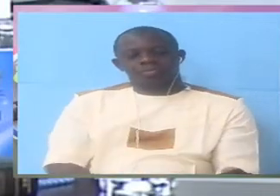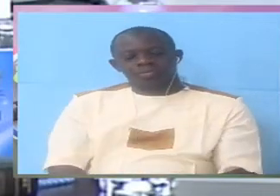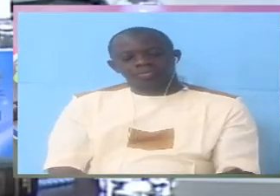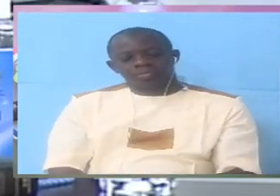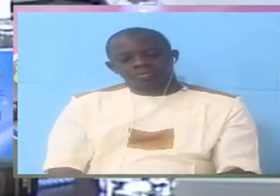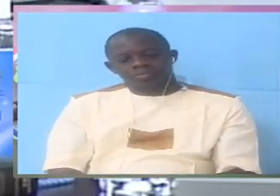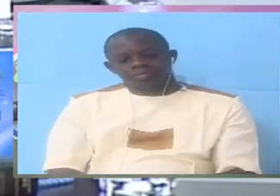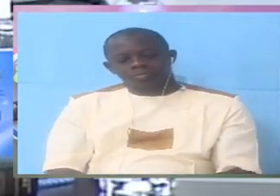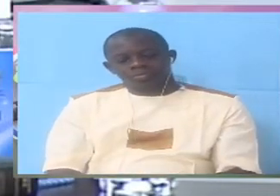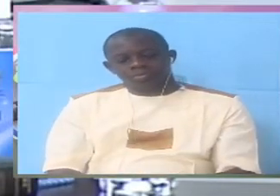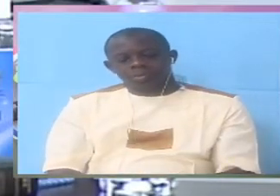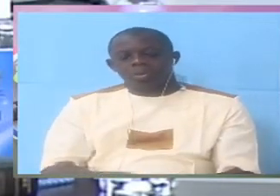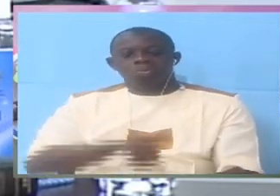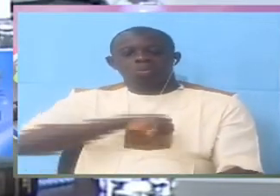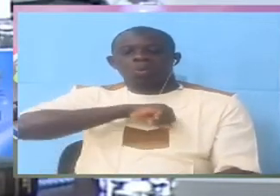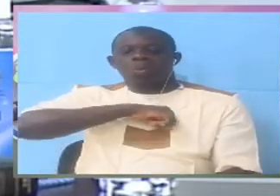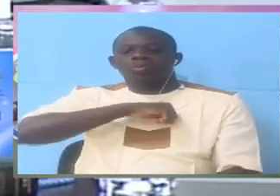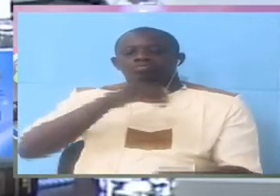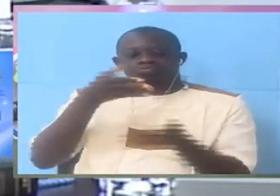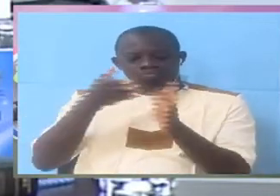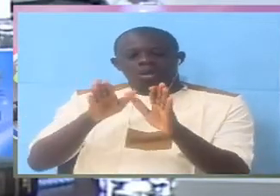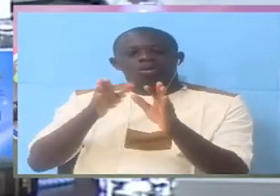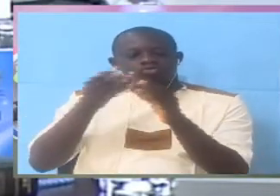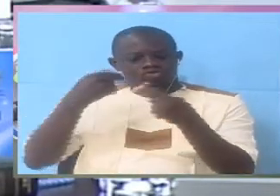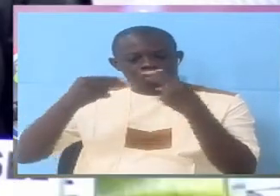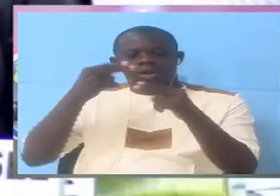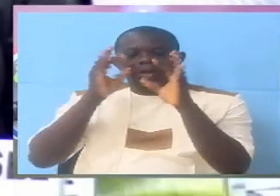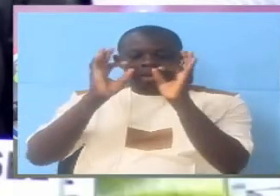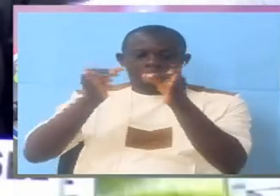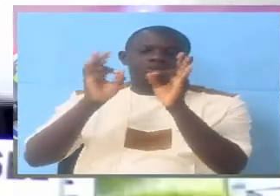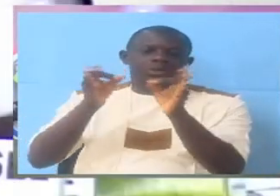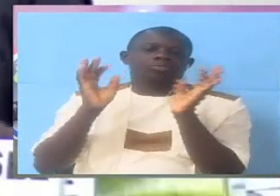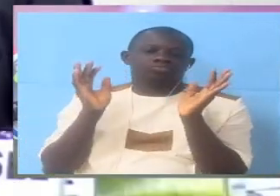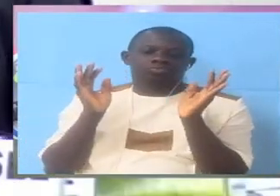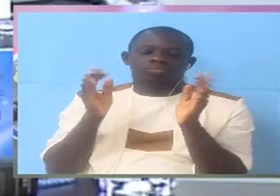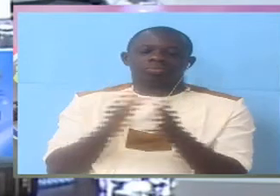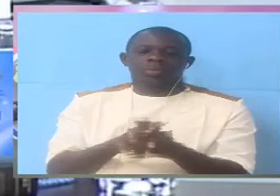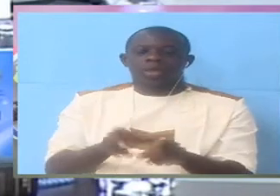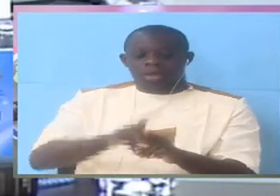That's his version of the story. That too is a lie? I